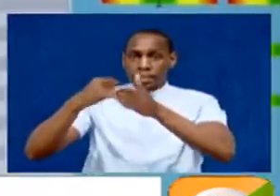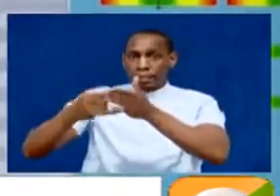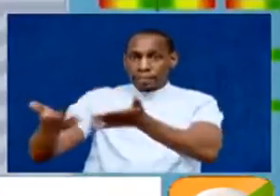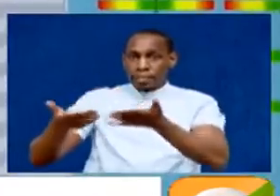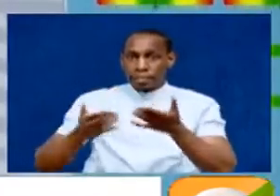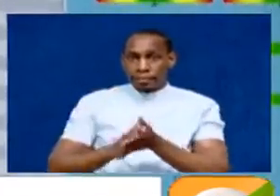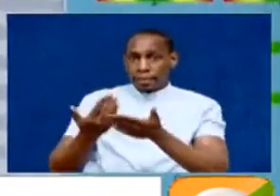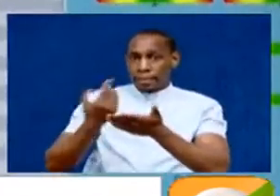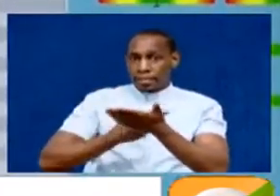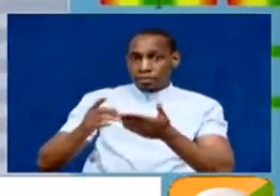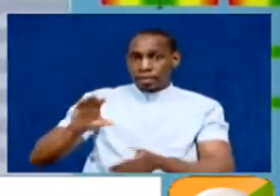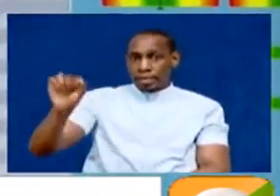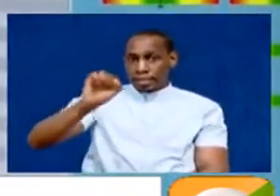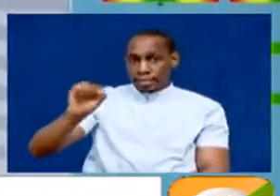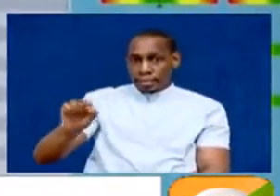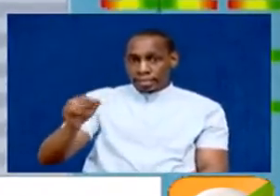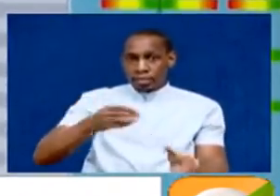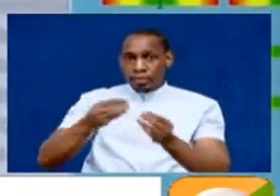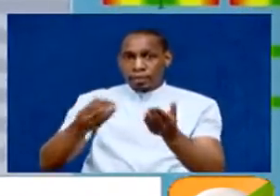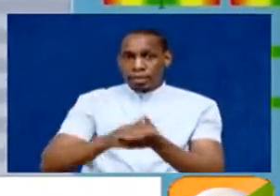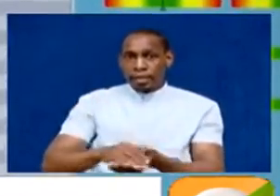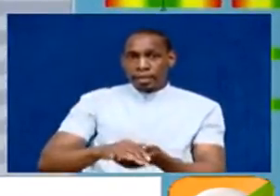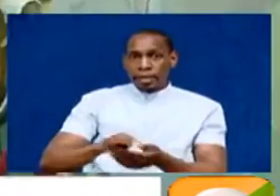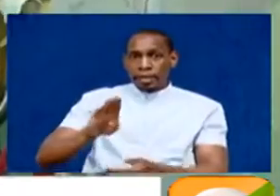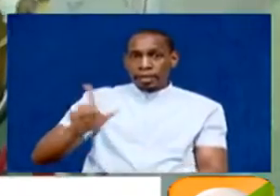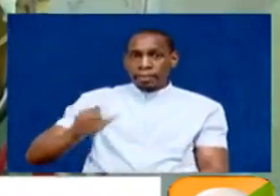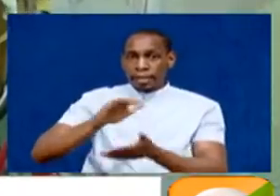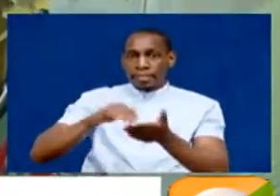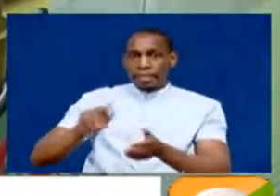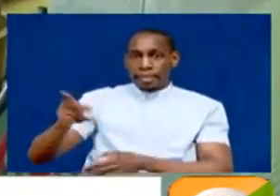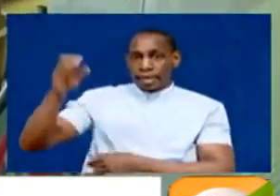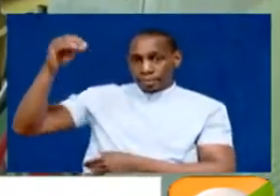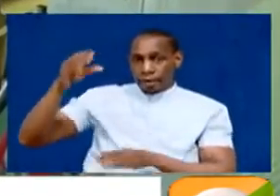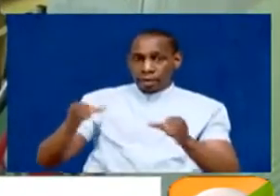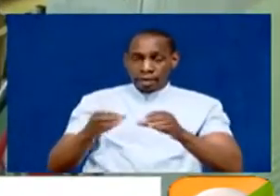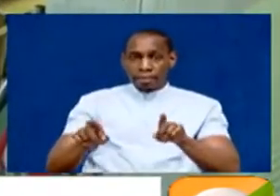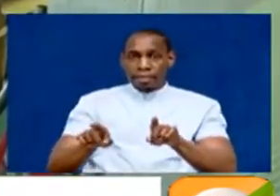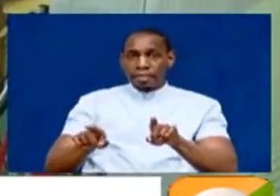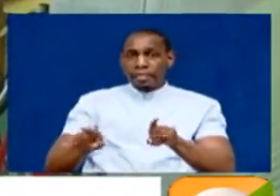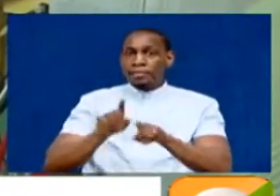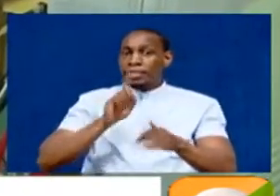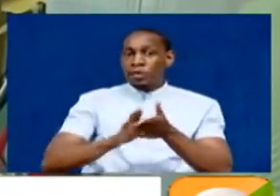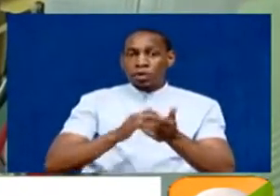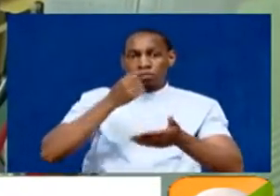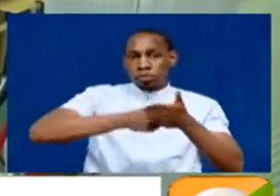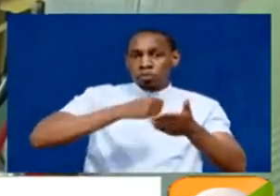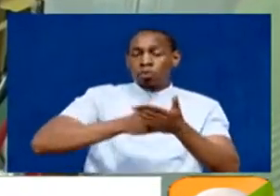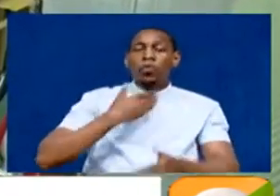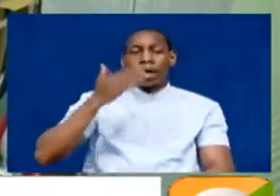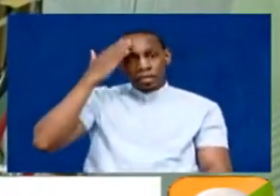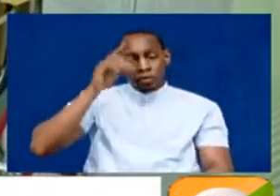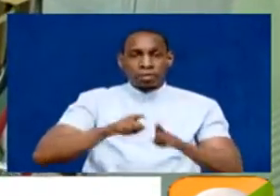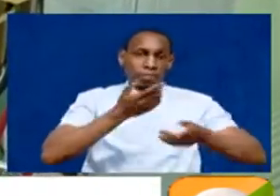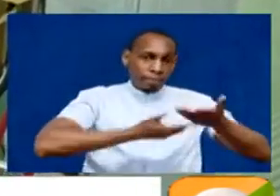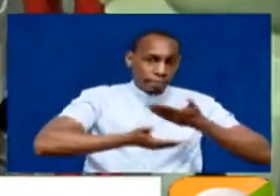to us. Just last week, the CS was at the billing center at the Kenya Power Company in what she said were efforts to understand